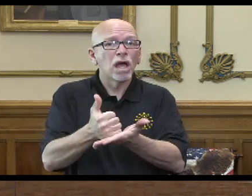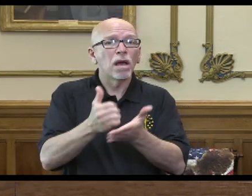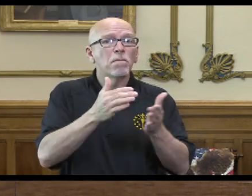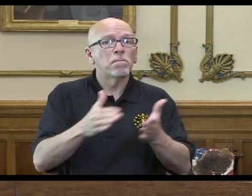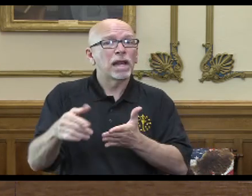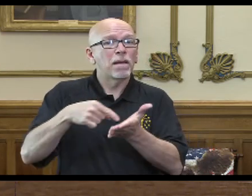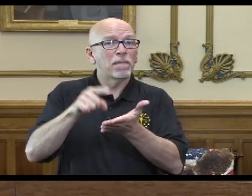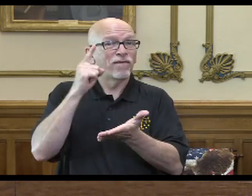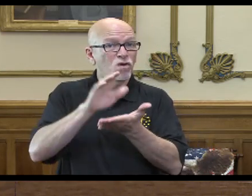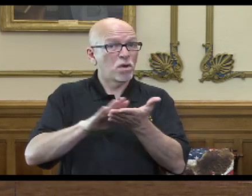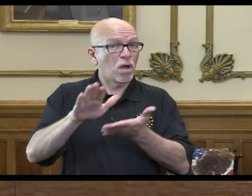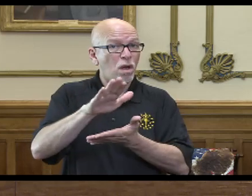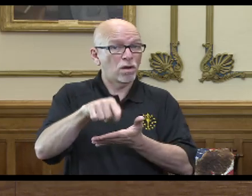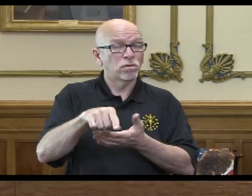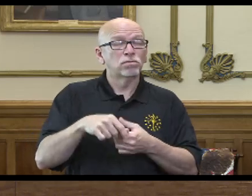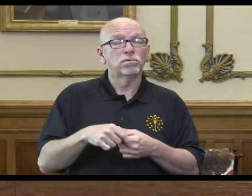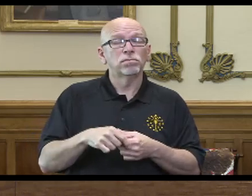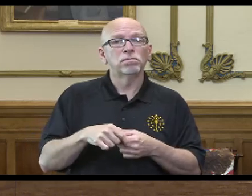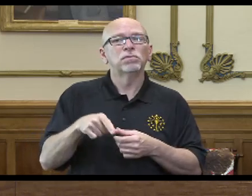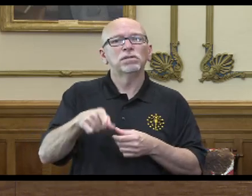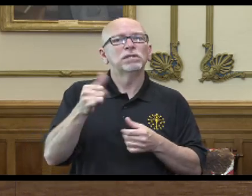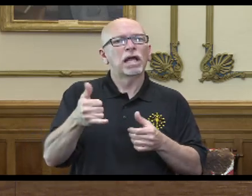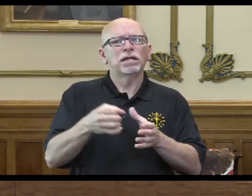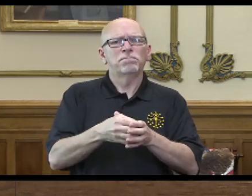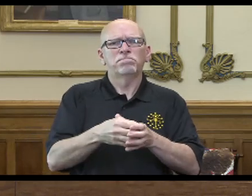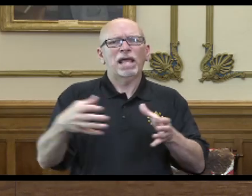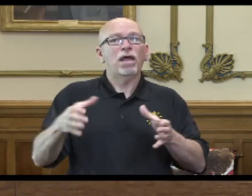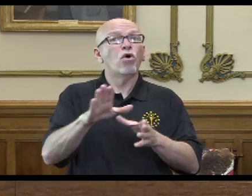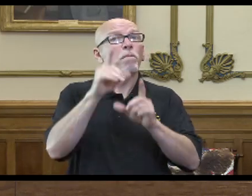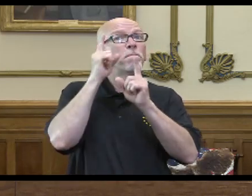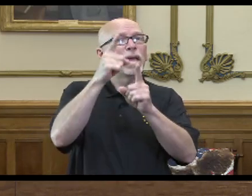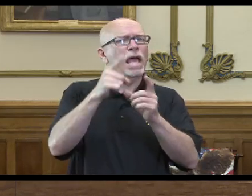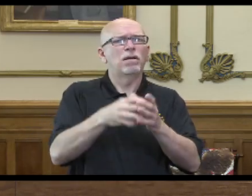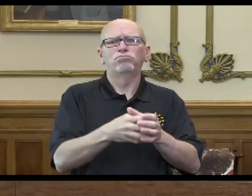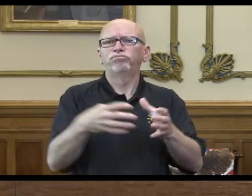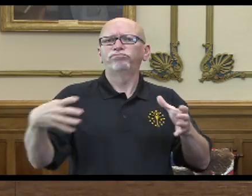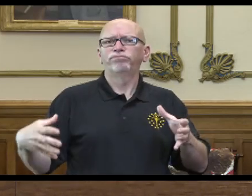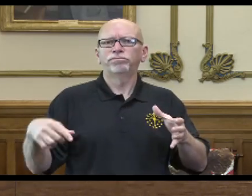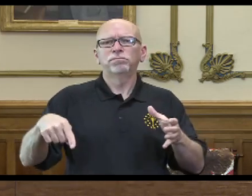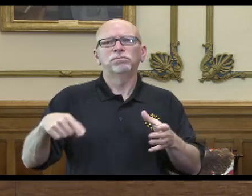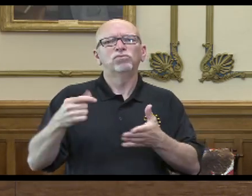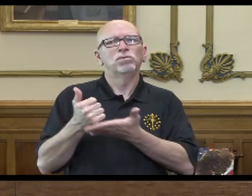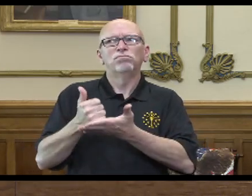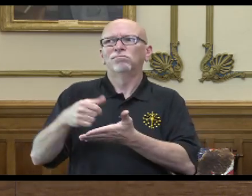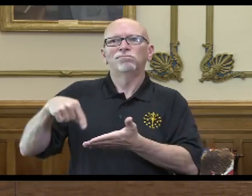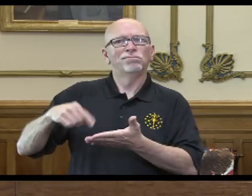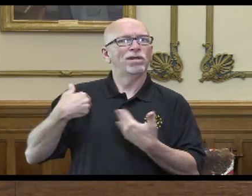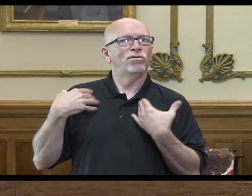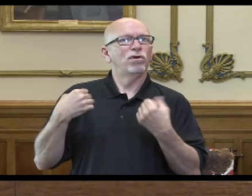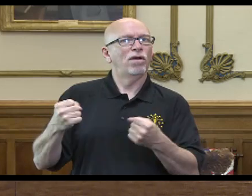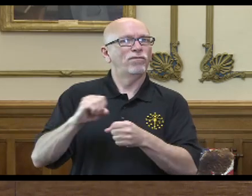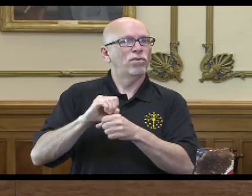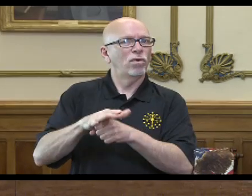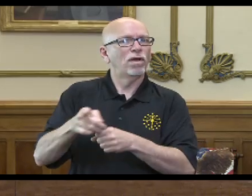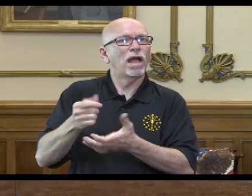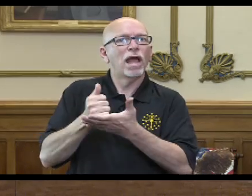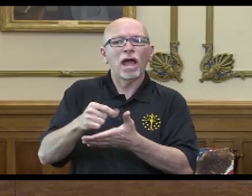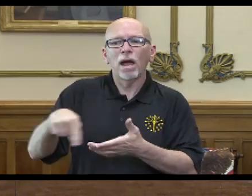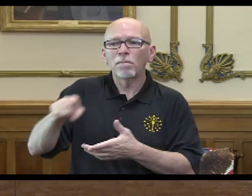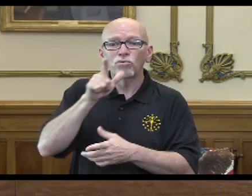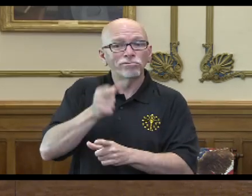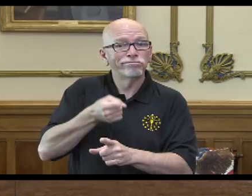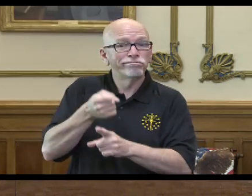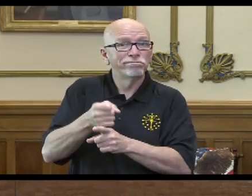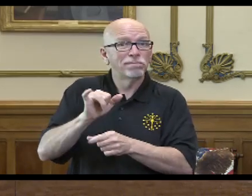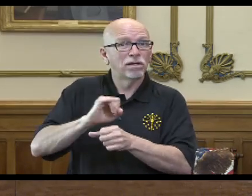for college, and it quickly expanded its mission to support the recovery efforts by helping affected Hoosiers